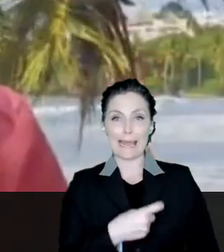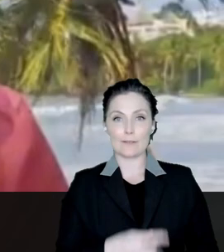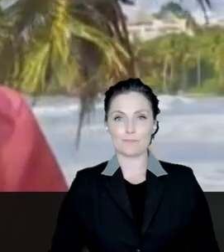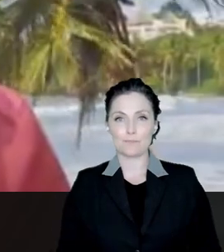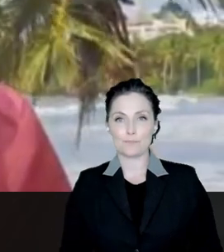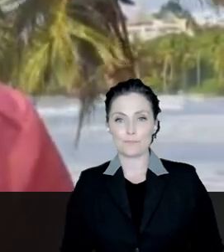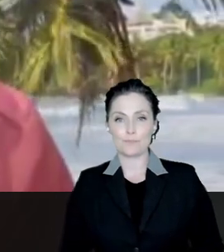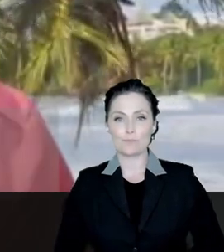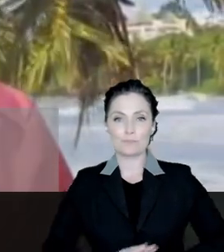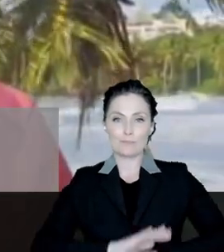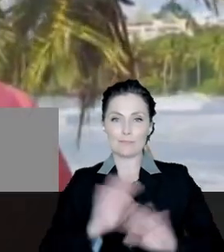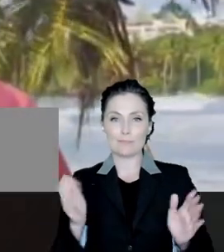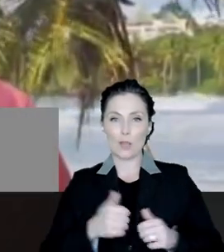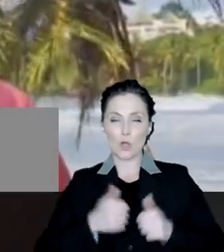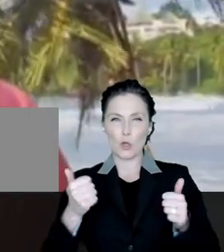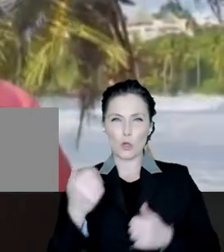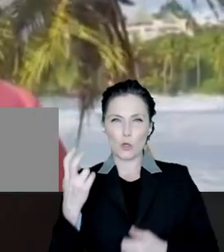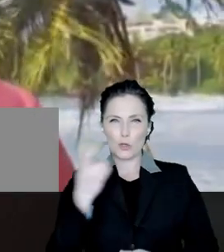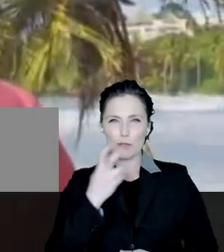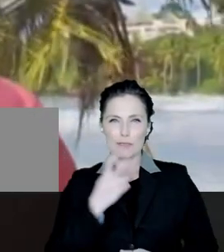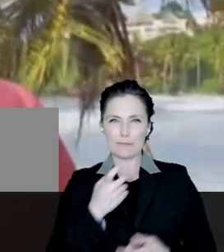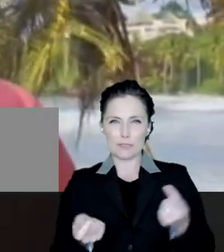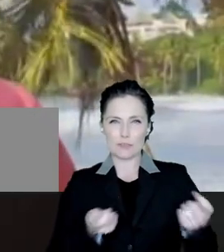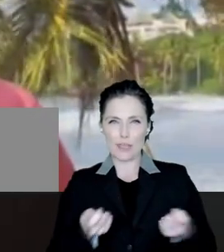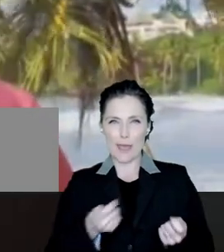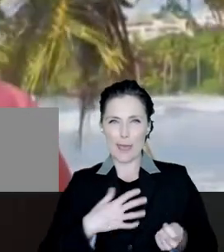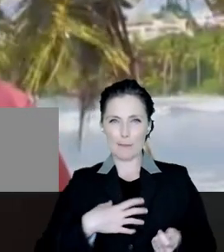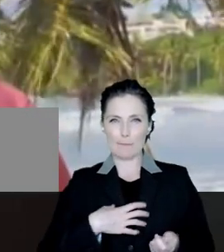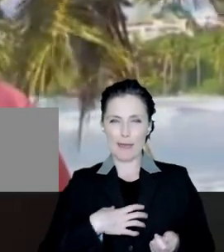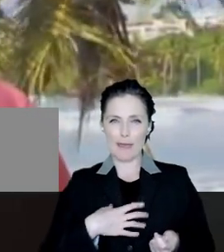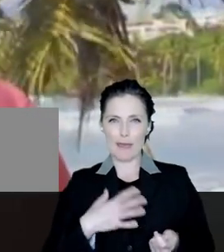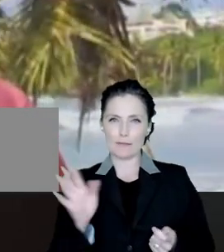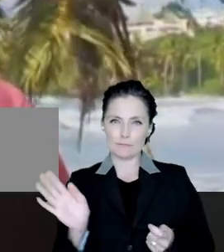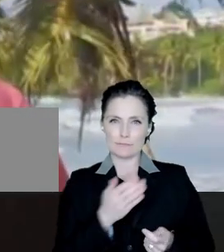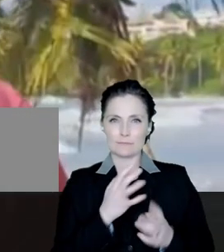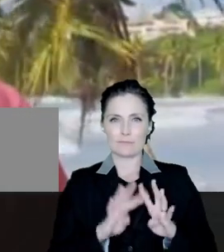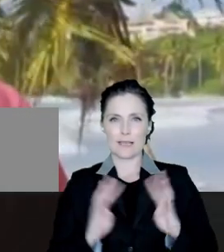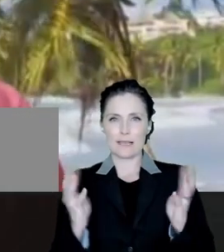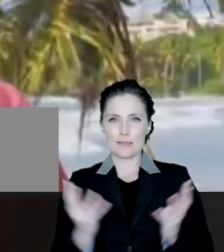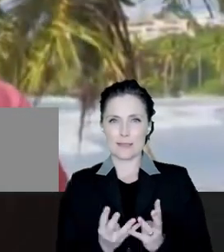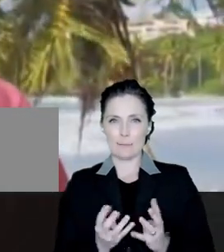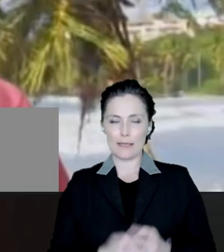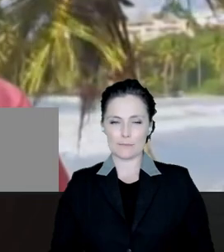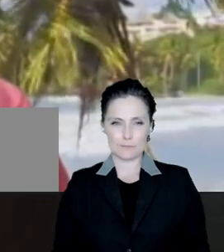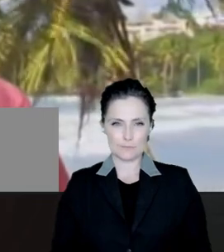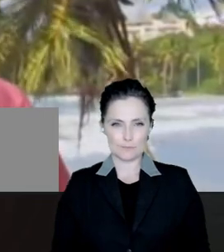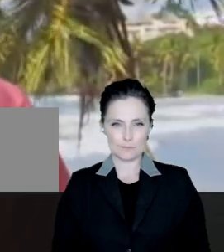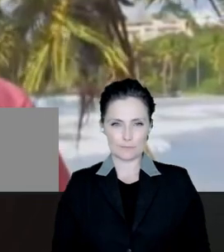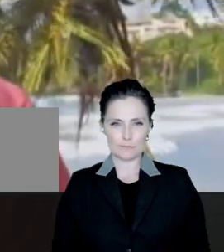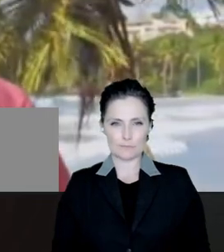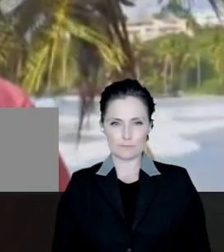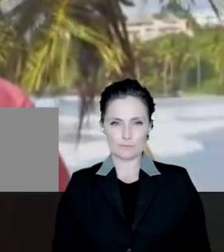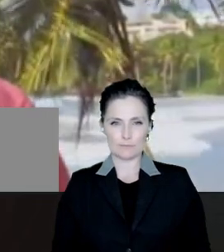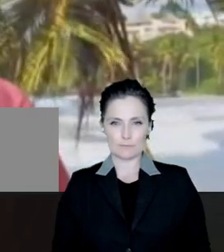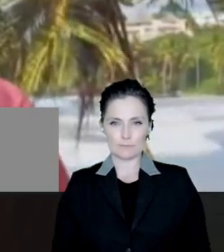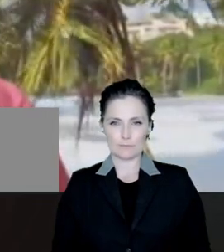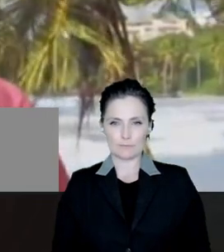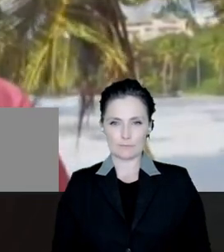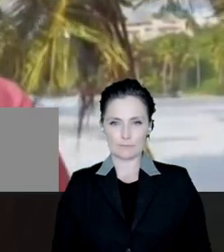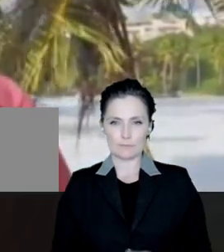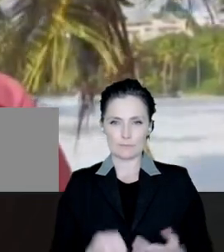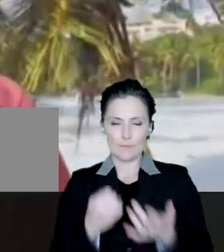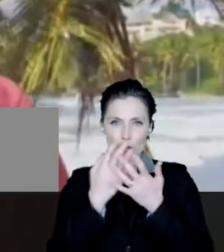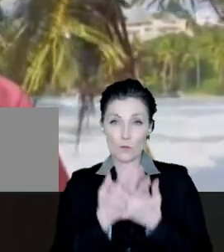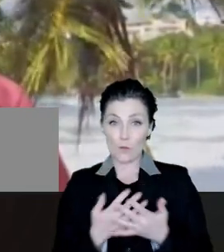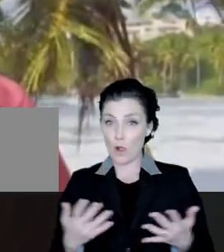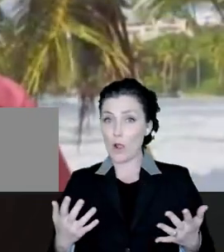good evening, Chair, Mayor of London and the London Assembly. There's quite a lot of